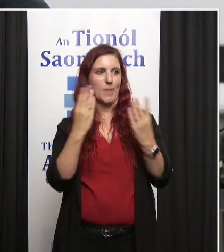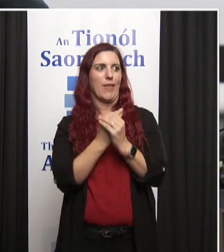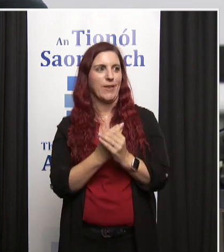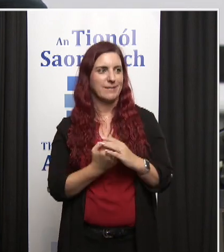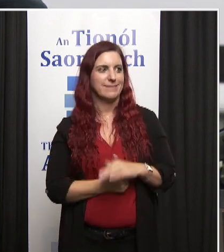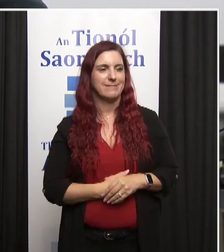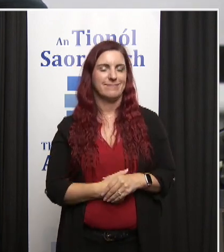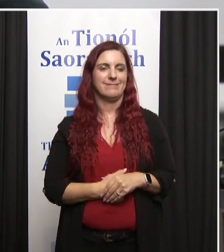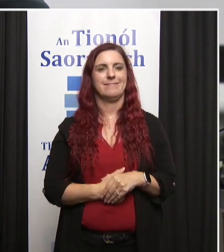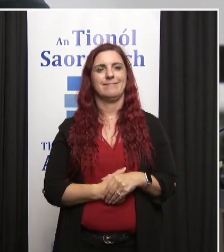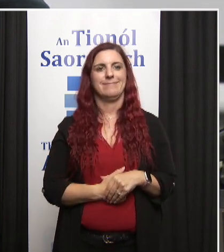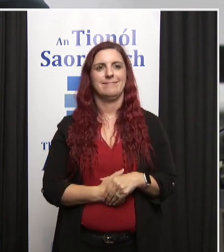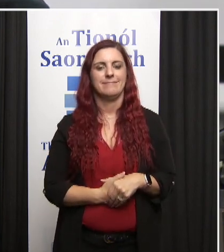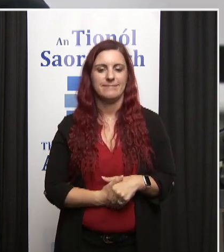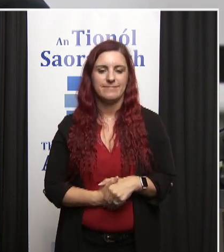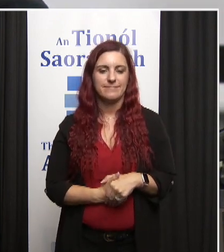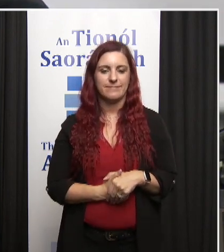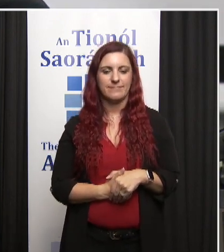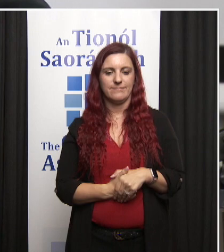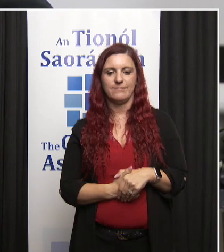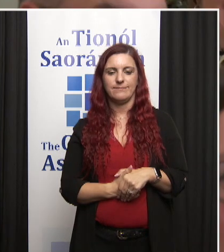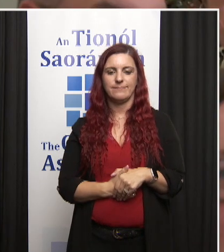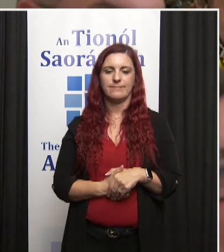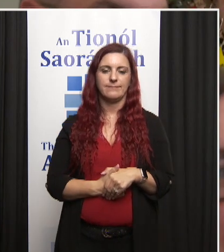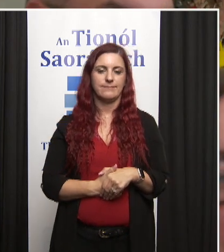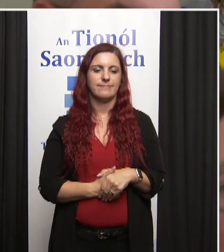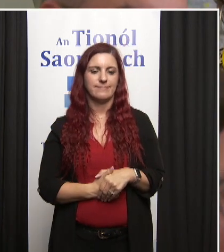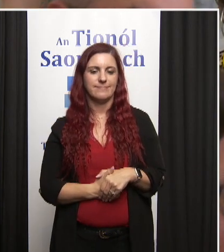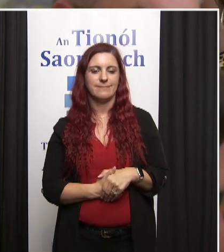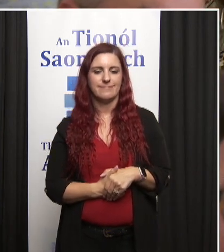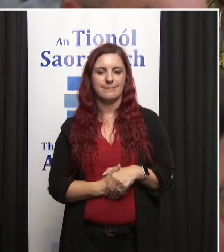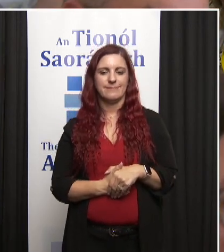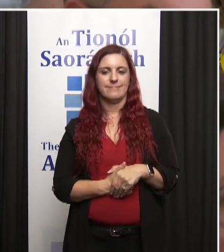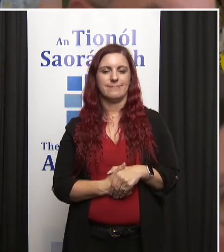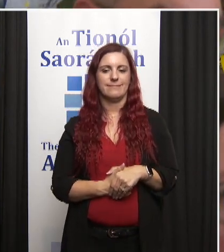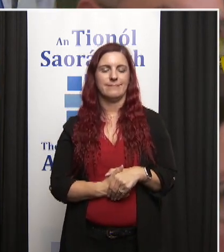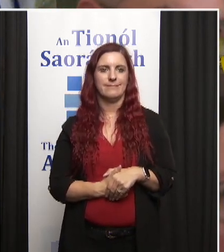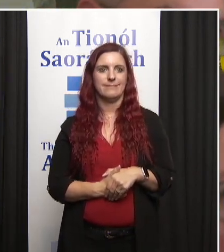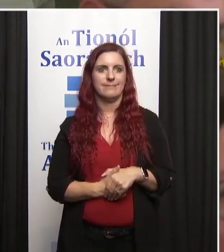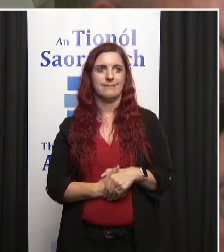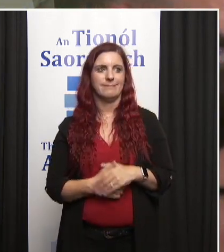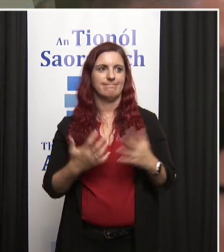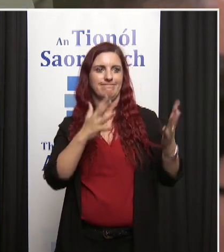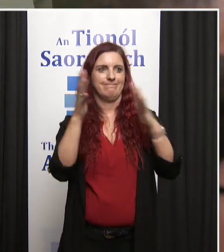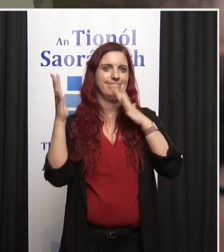Mina, Evie, Ross, Gerard, Rachel, for being so brave to come up to the top table and give the presentation. I'll give them a bill of